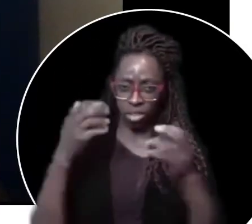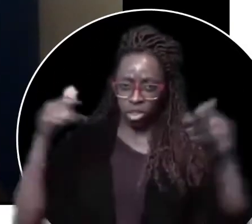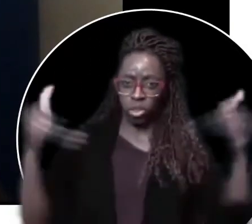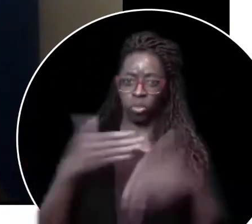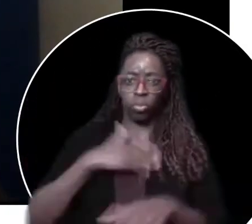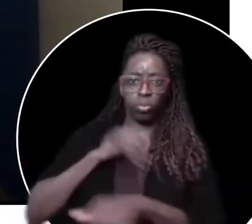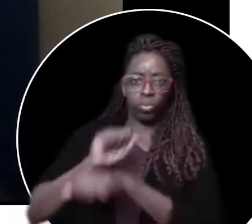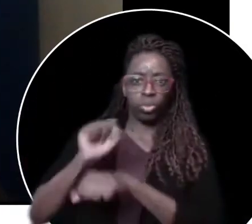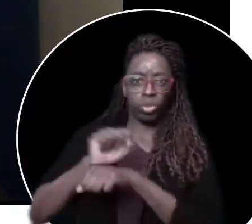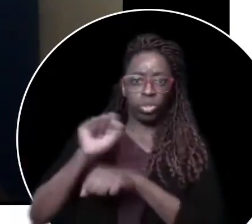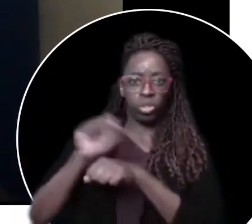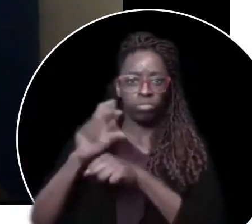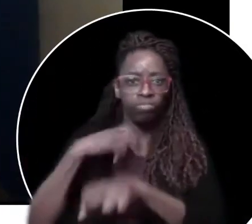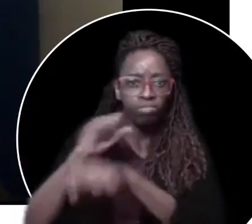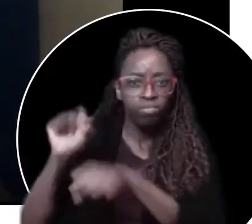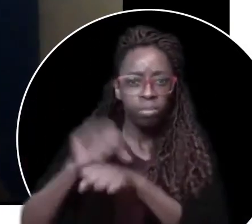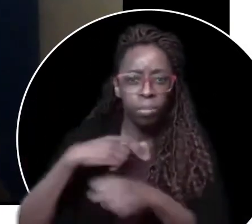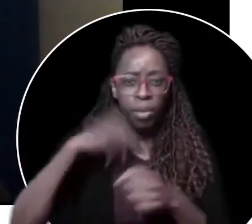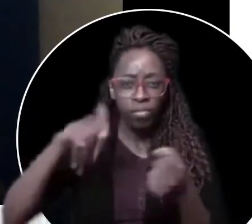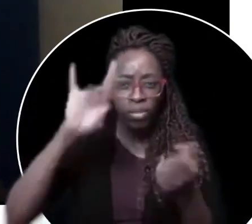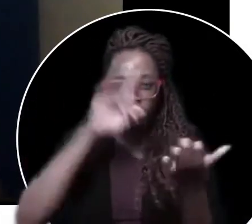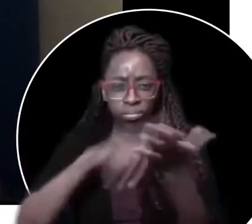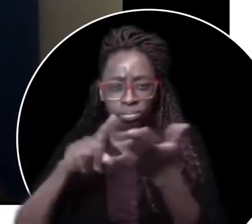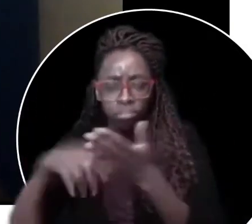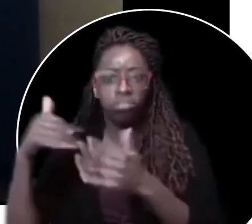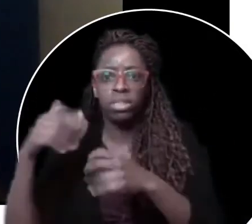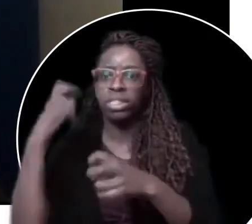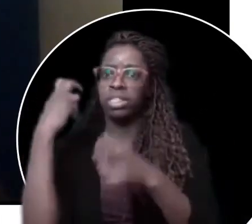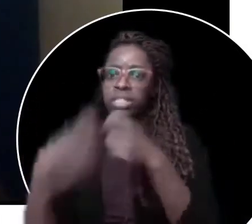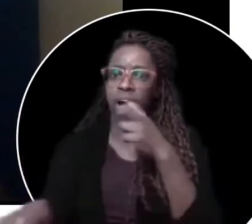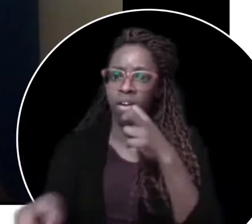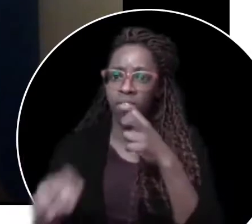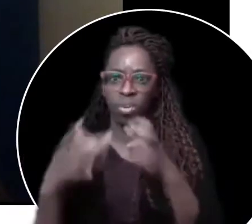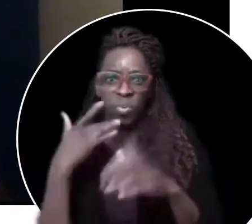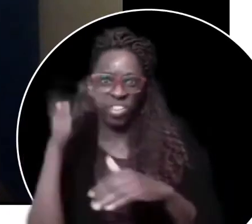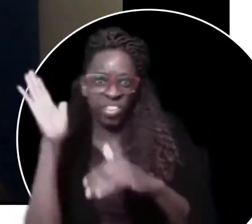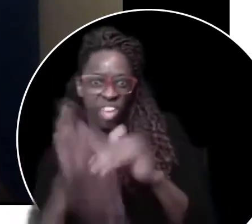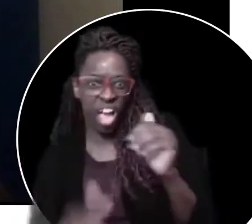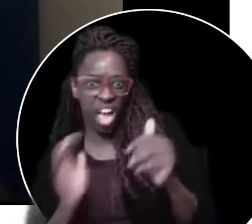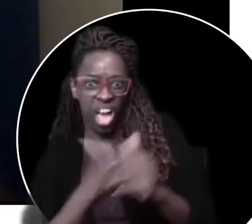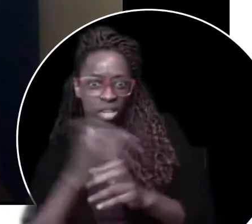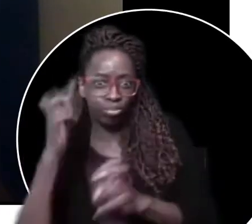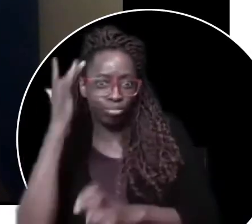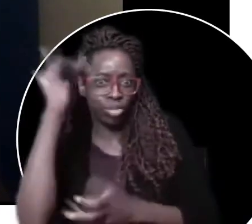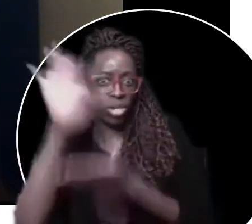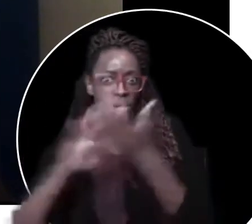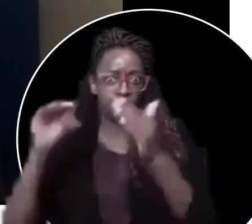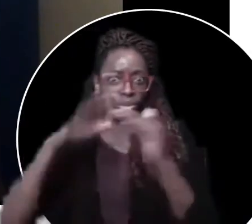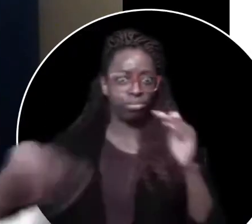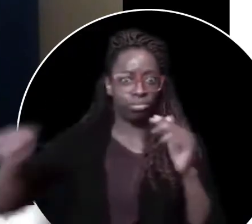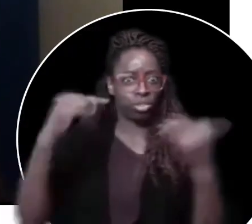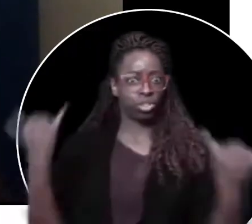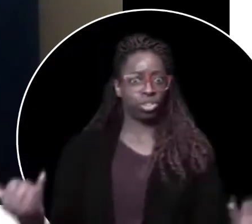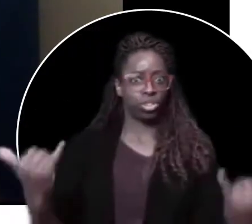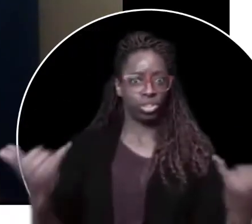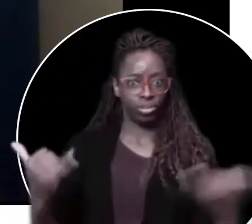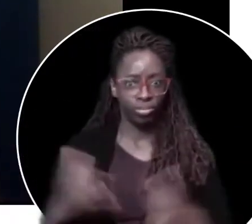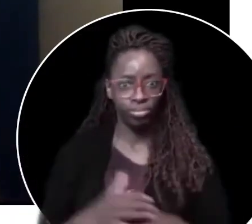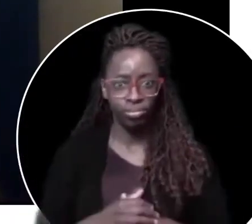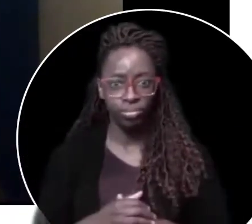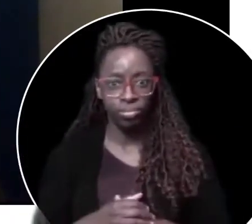supremacist frameworks of knowledge production that the university privileges and sustains, by foregrounding